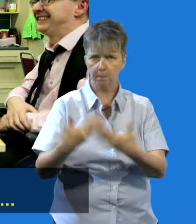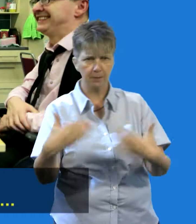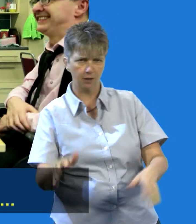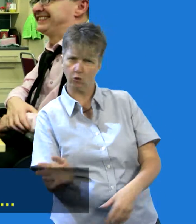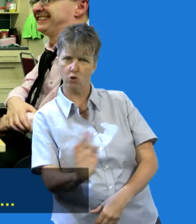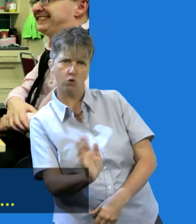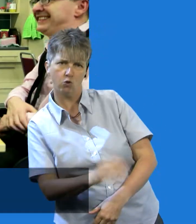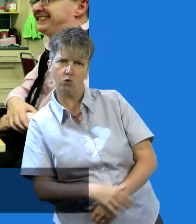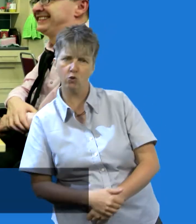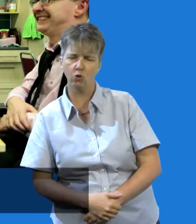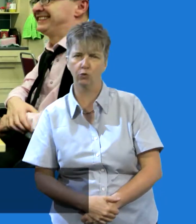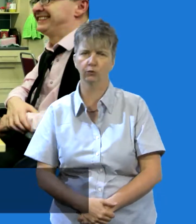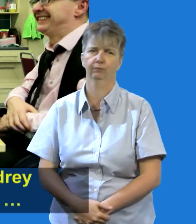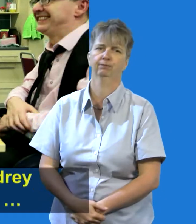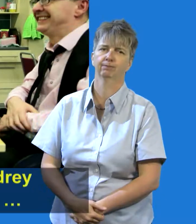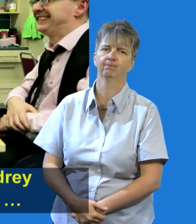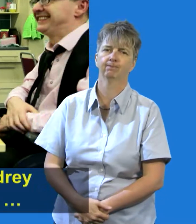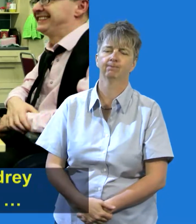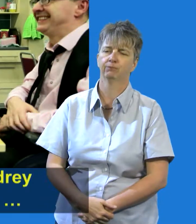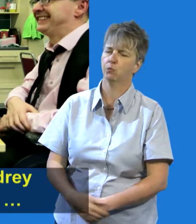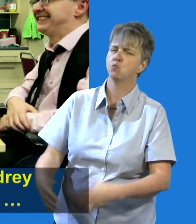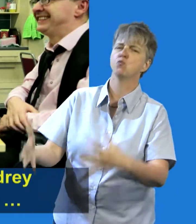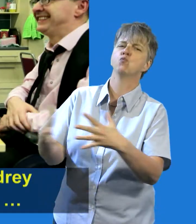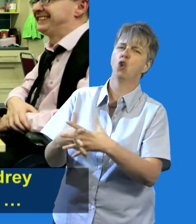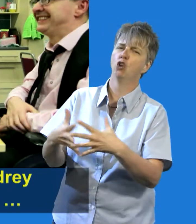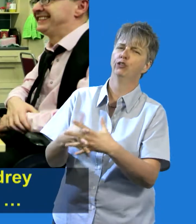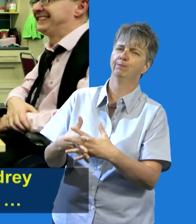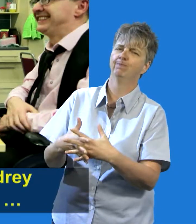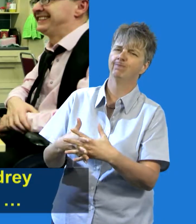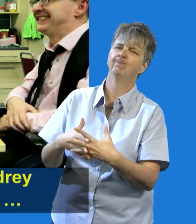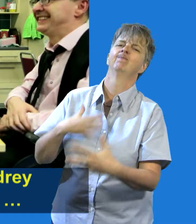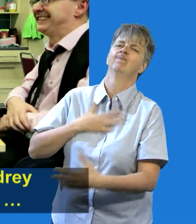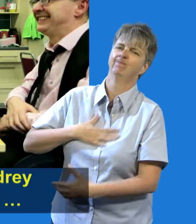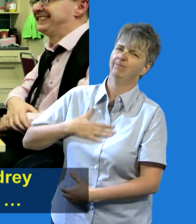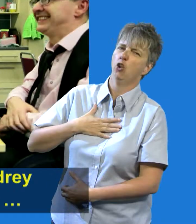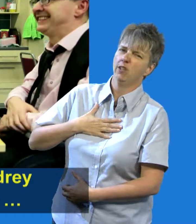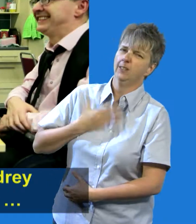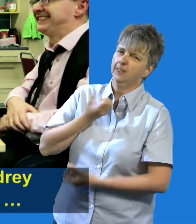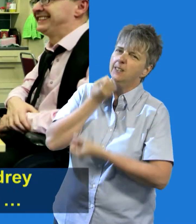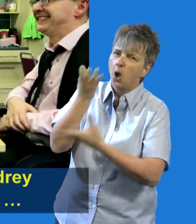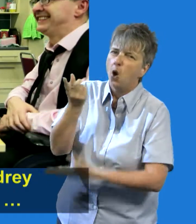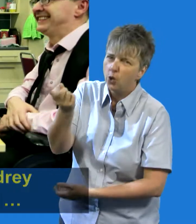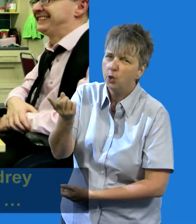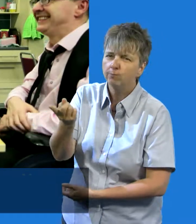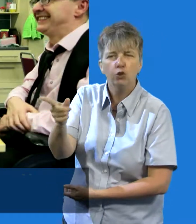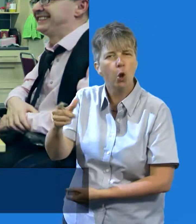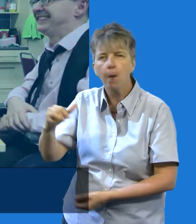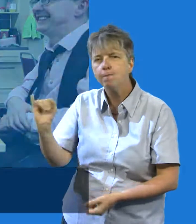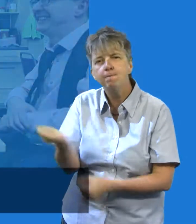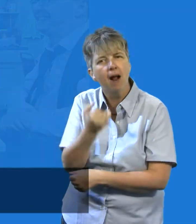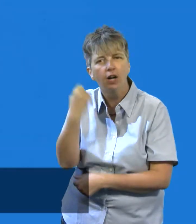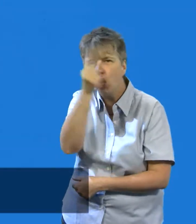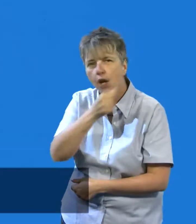you're okay. Excuse me. Don't you start. Audrey's no, she's on the pull. I'm not on this.